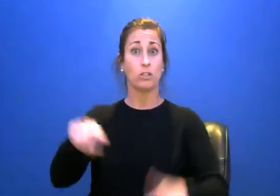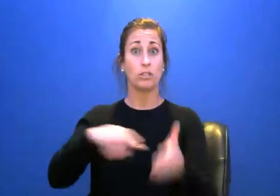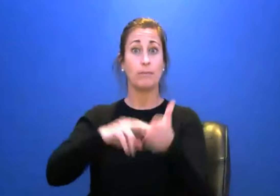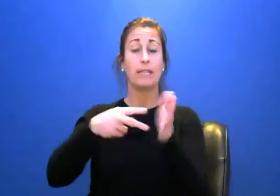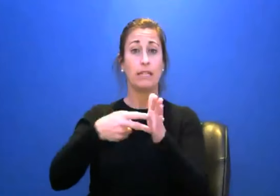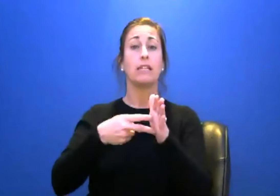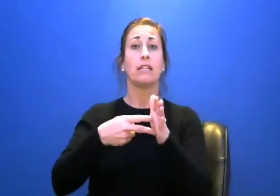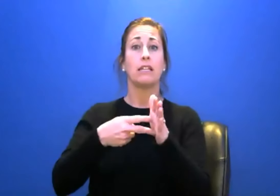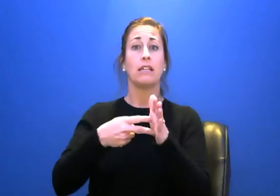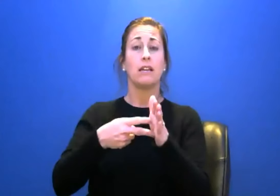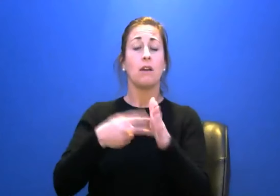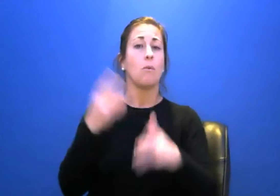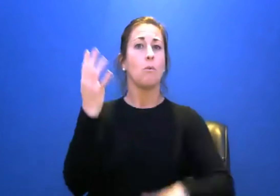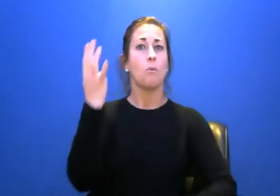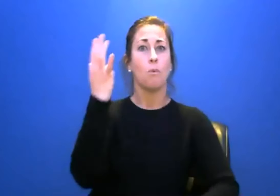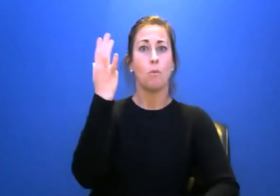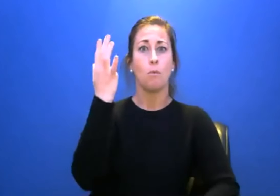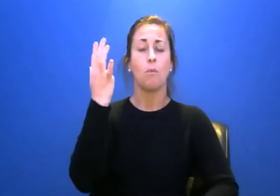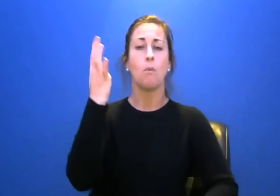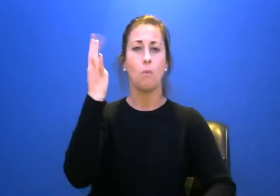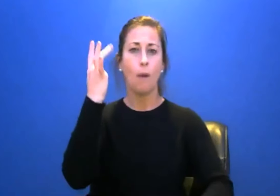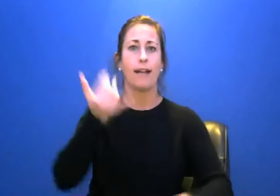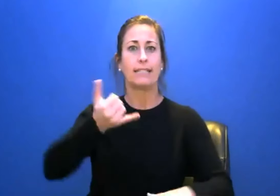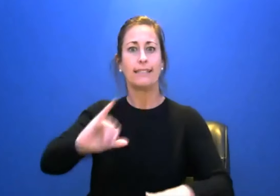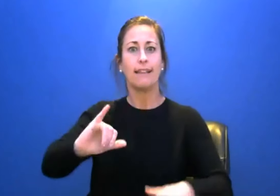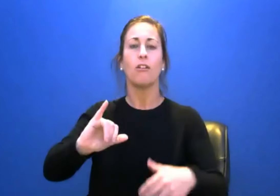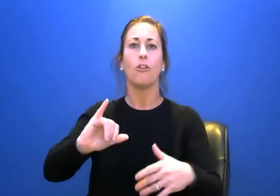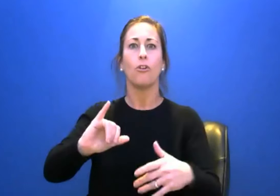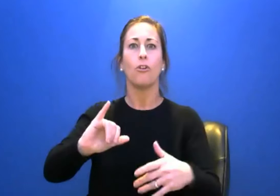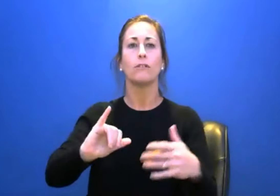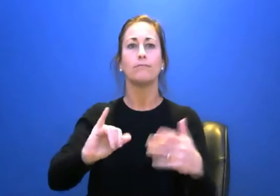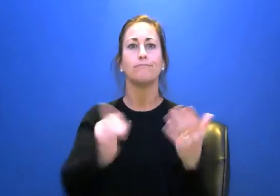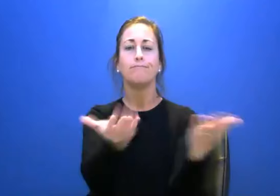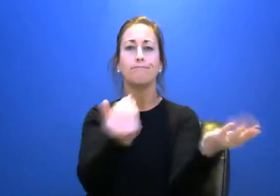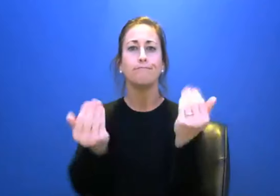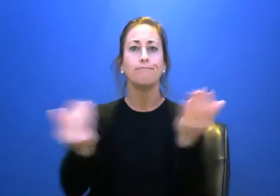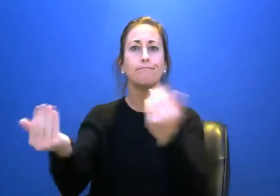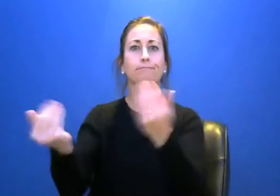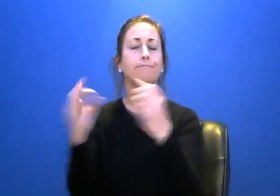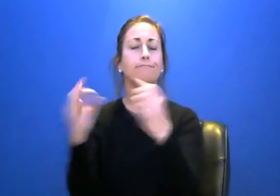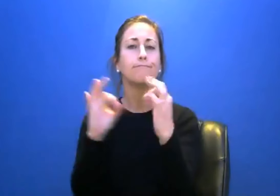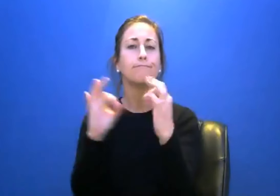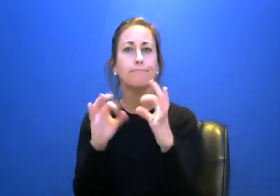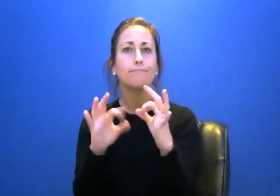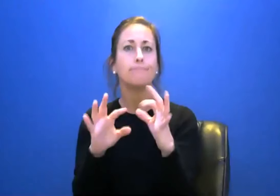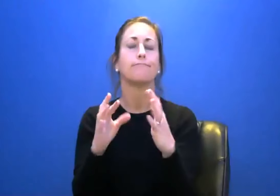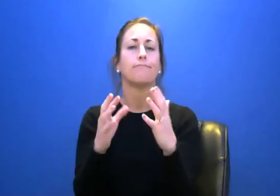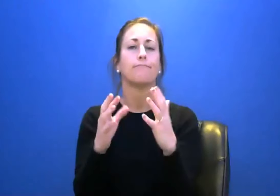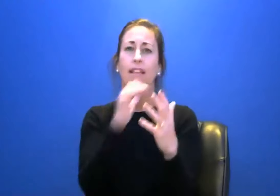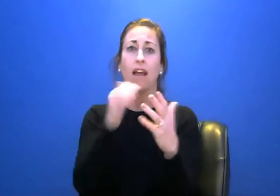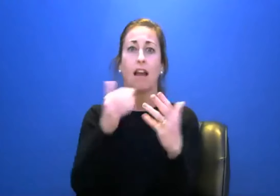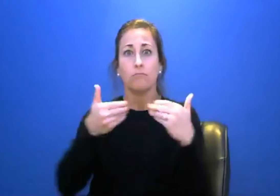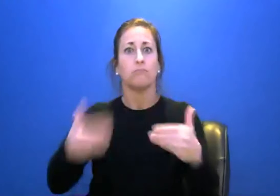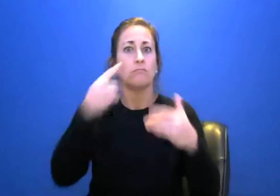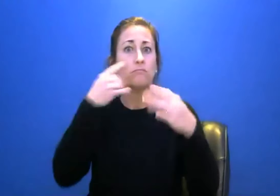around why are we still soliciting additional input via surveys and not just making a